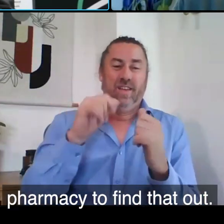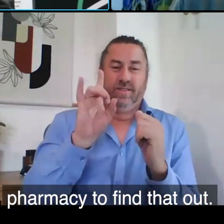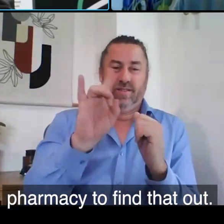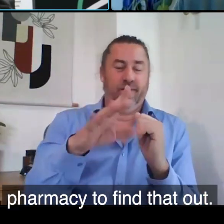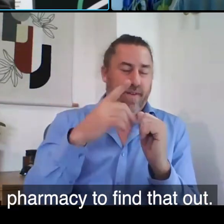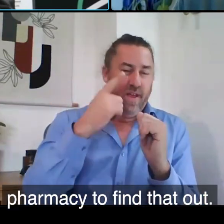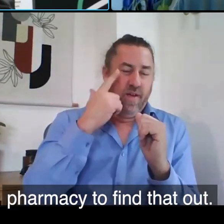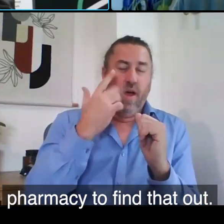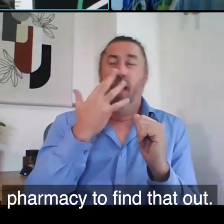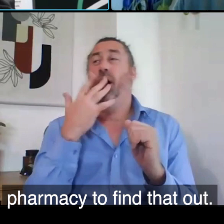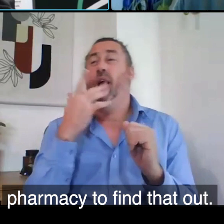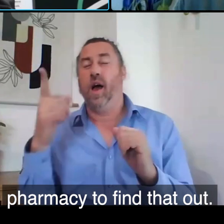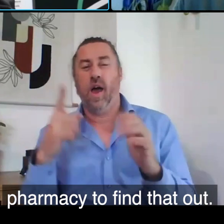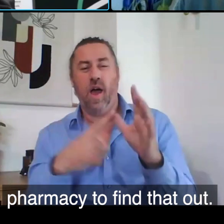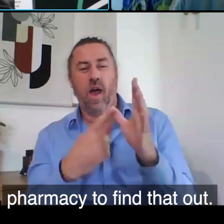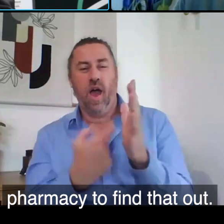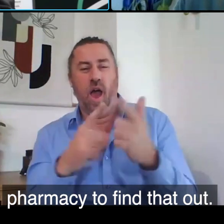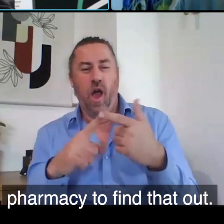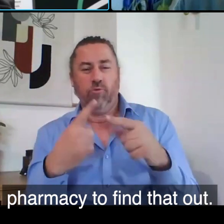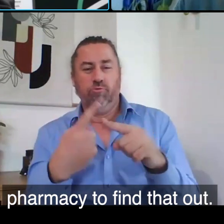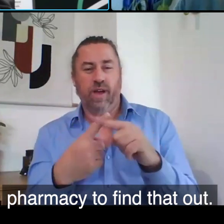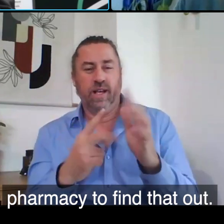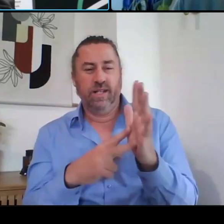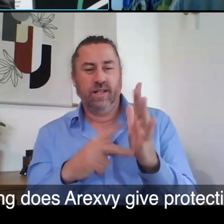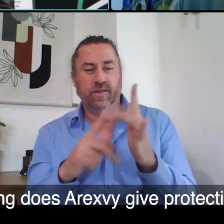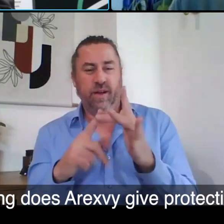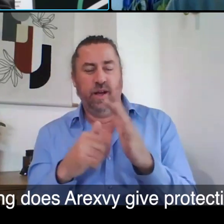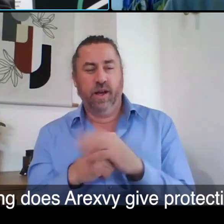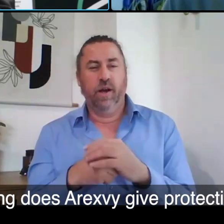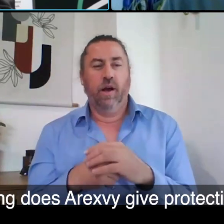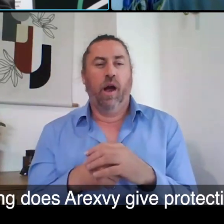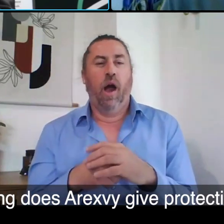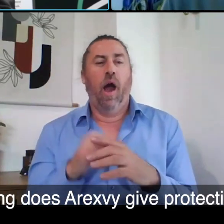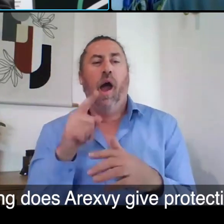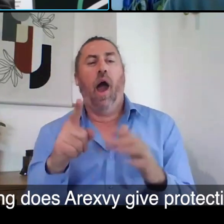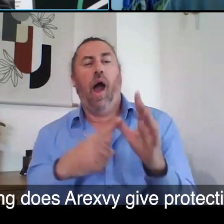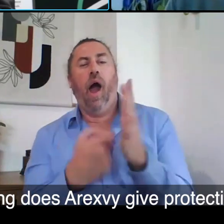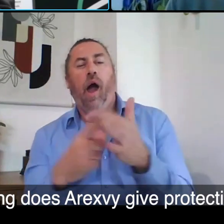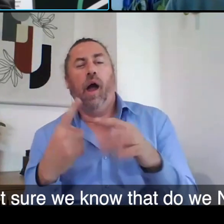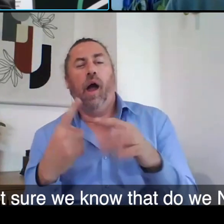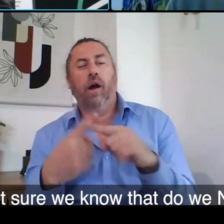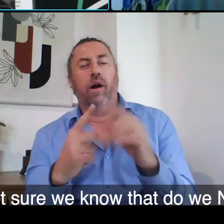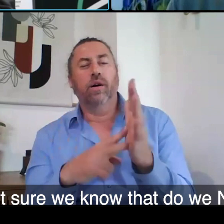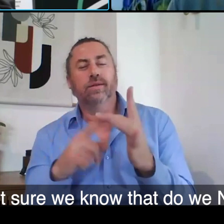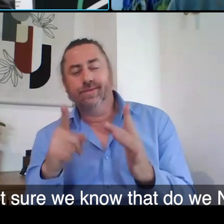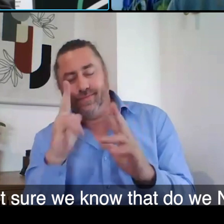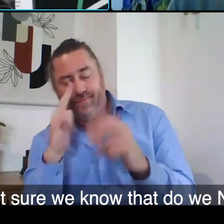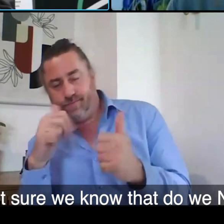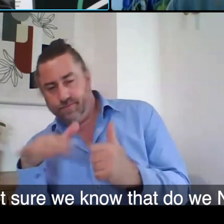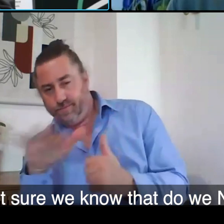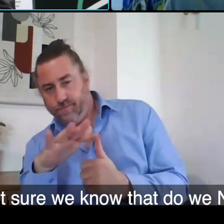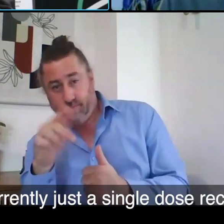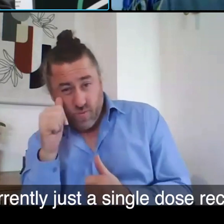local pharmacy to find that out. How long does the Arexvy give protection for? Not sure we know that, do we,